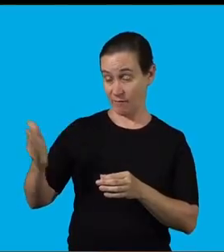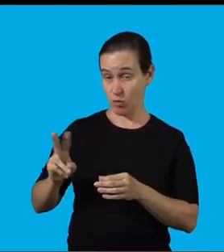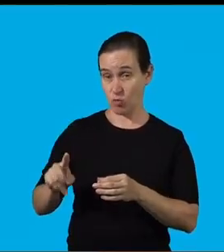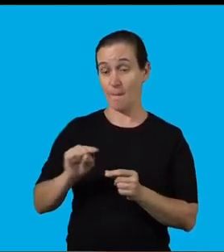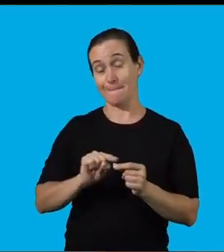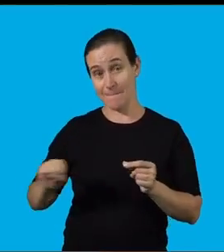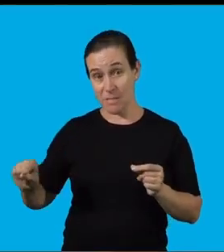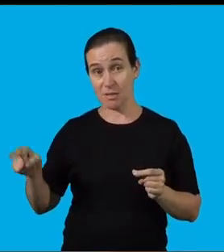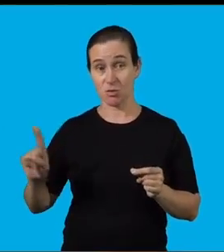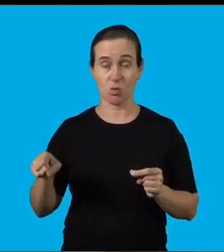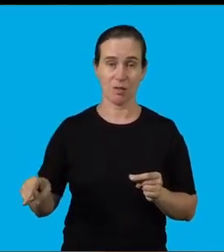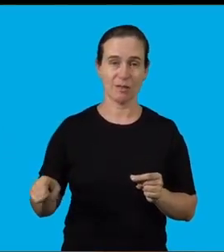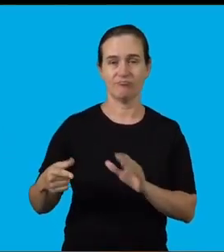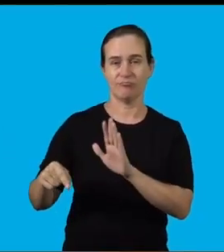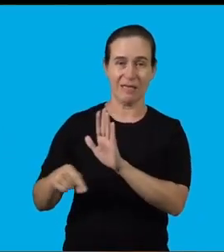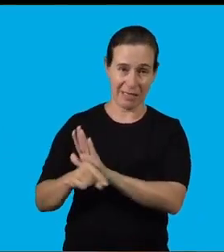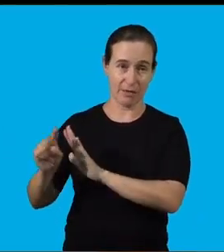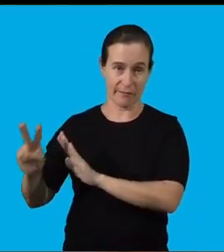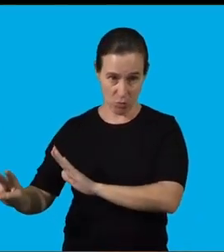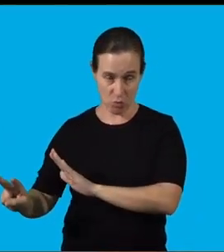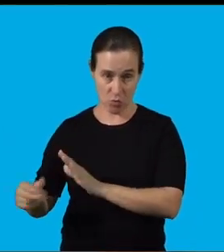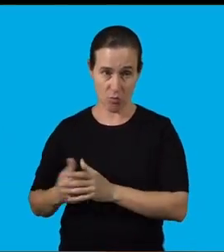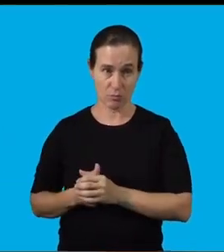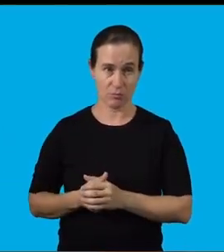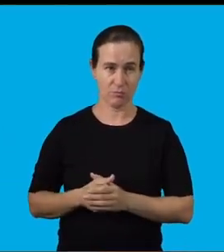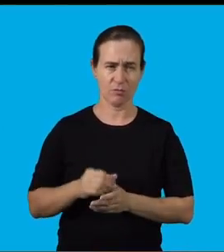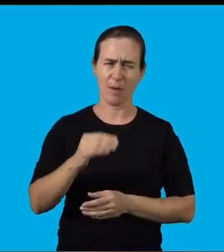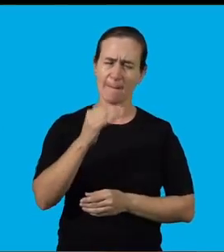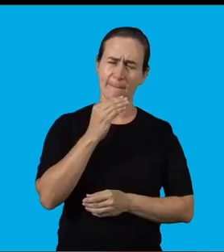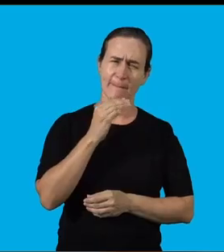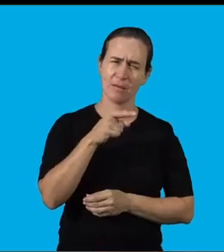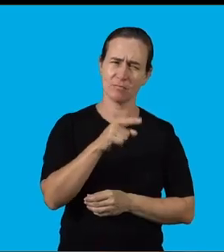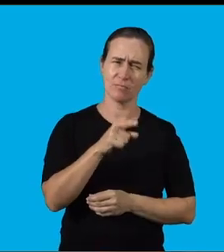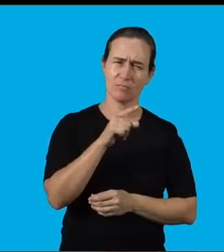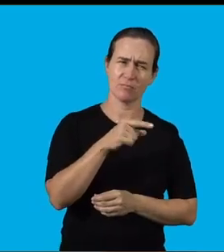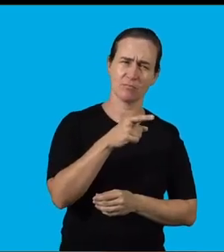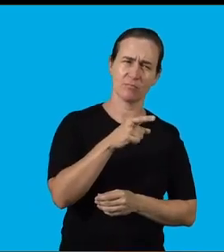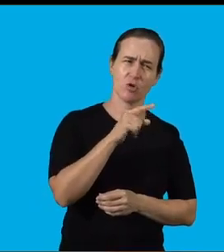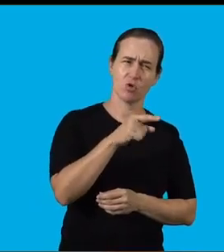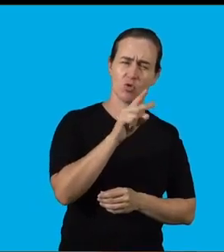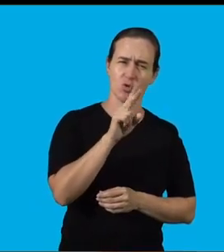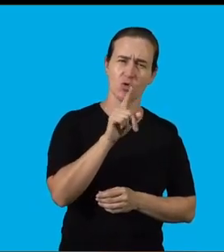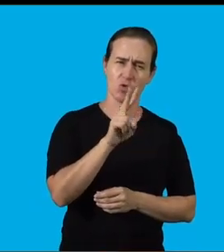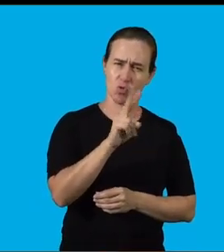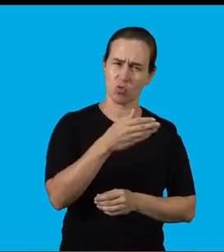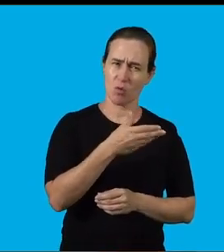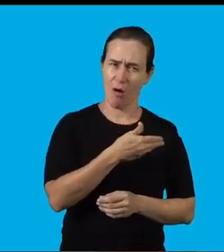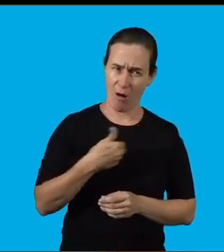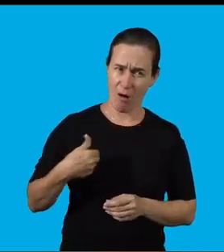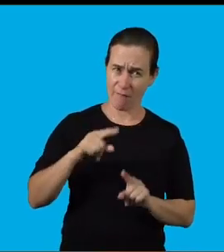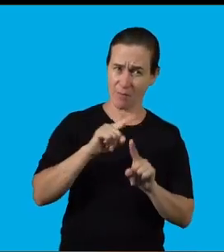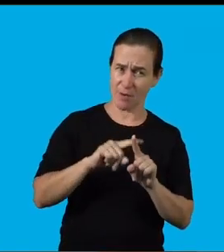2 minus 2. 2.5 minus times a minus is a plus. 2.5 plus 2 would give